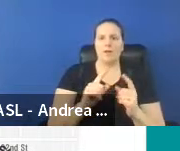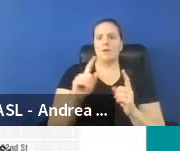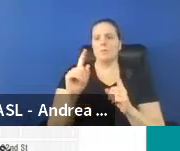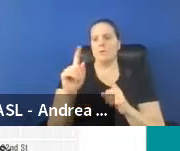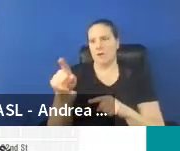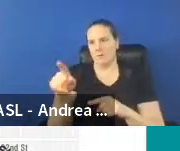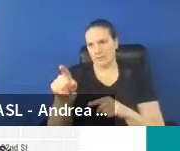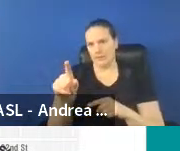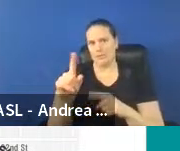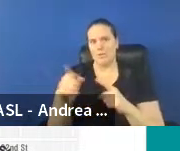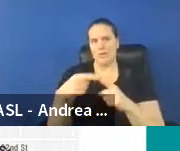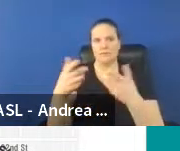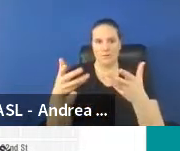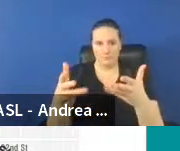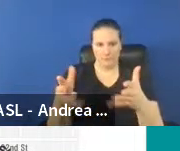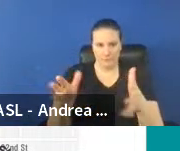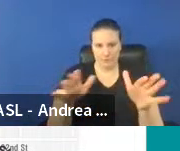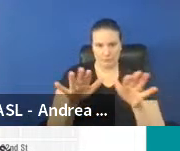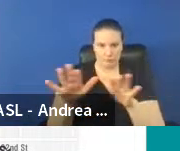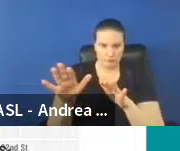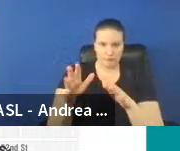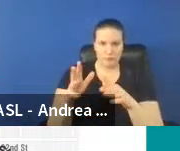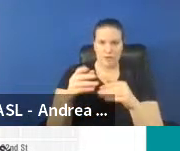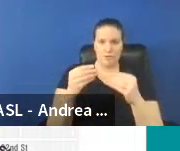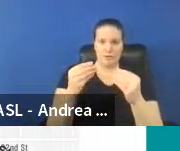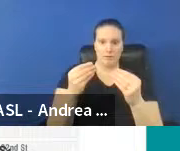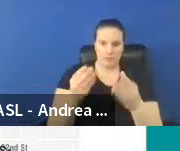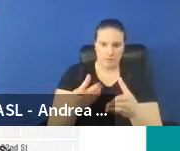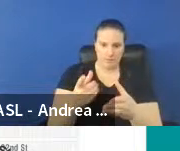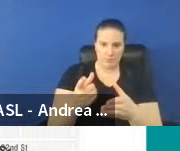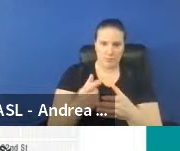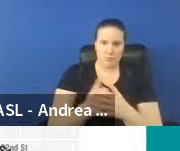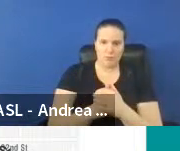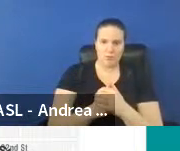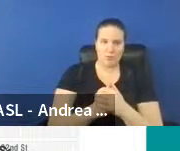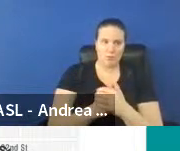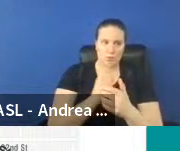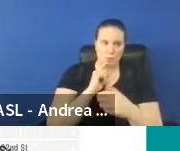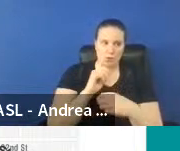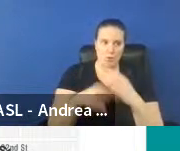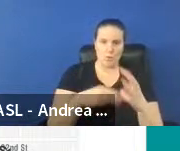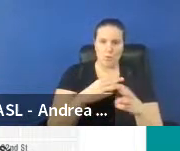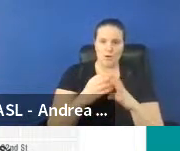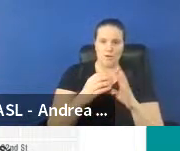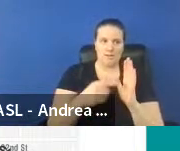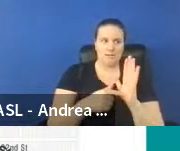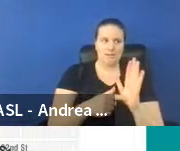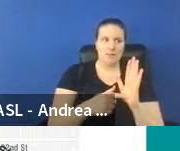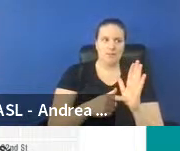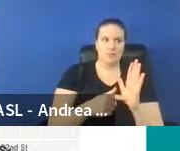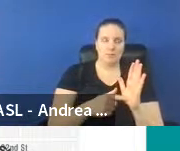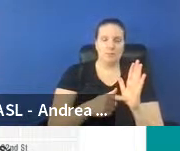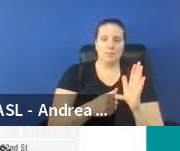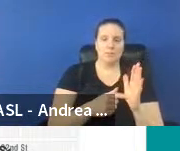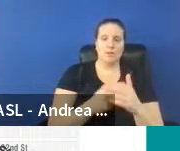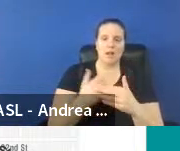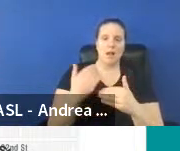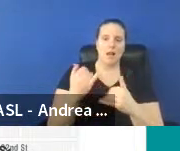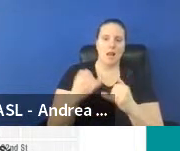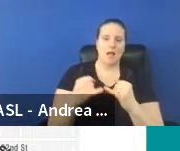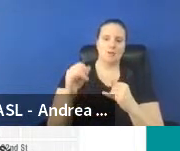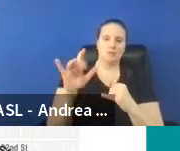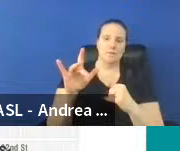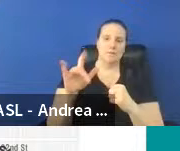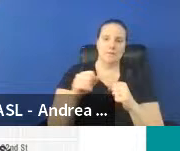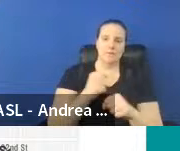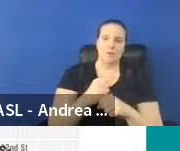all said and done. And I'm going to give you a real world example. I've spent the last 25 years living